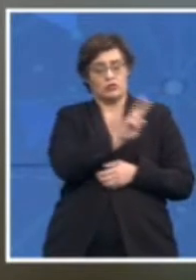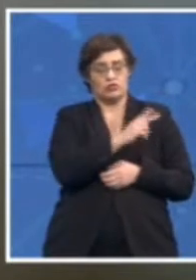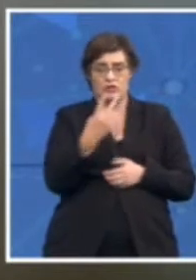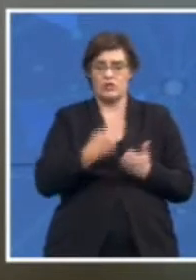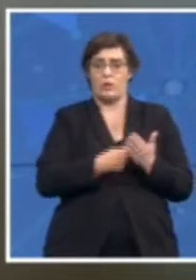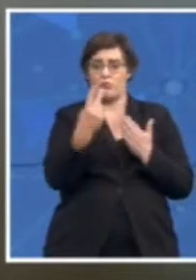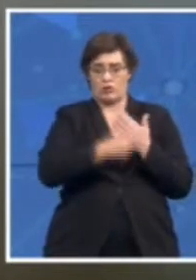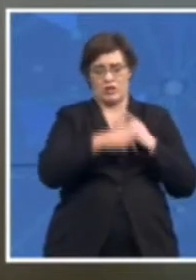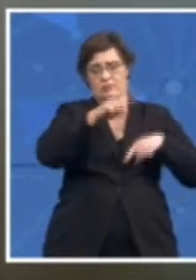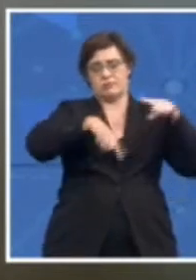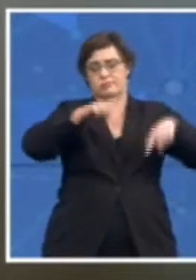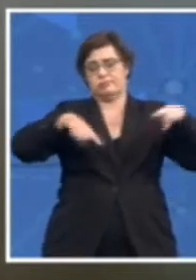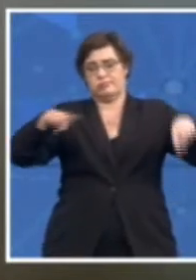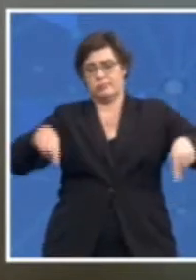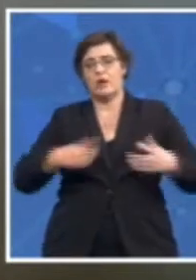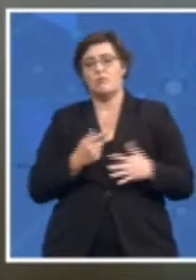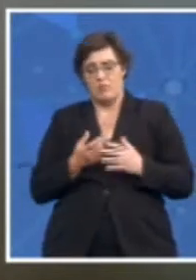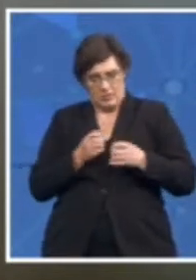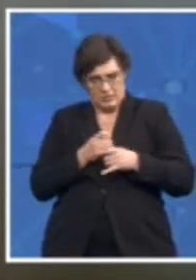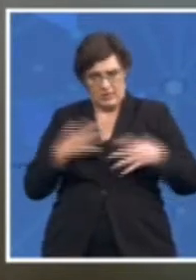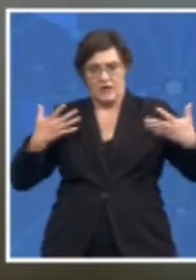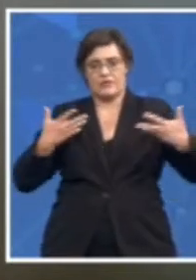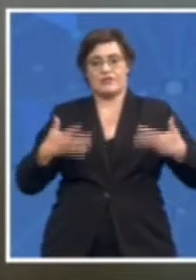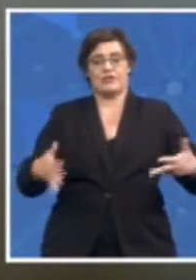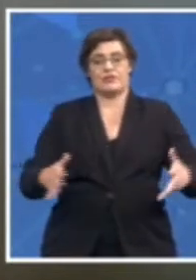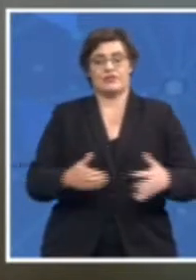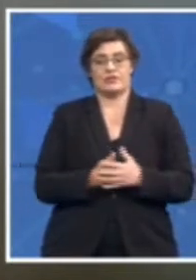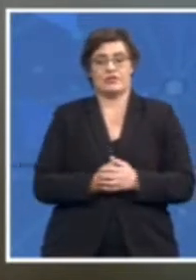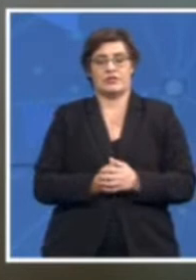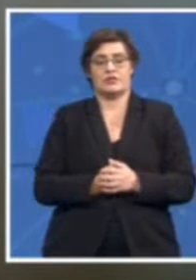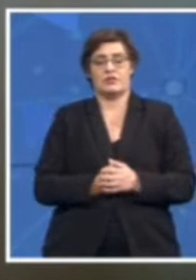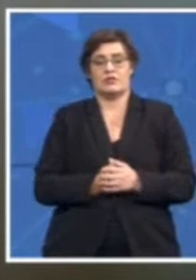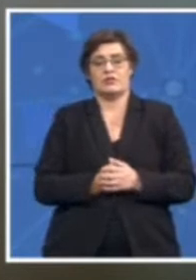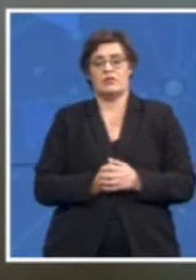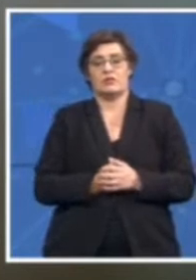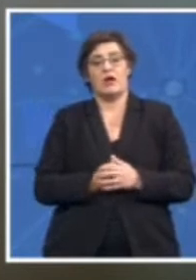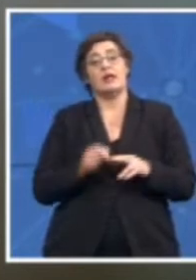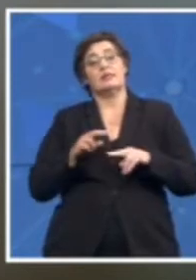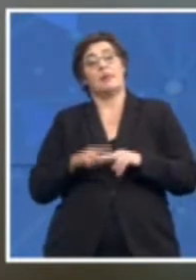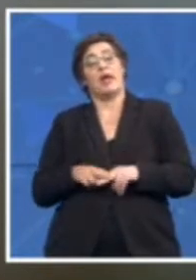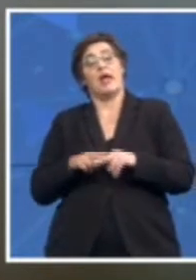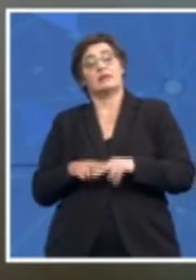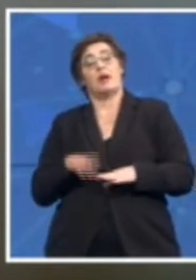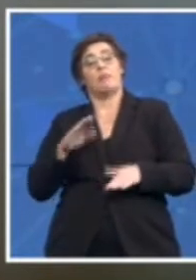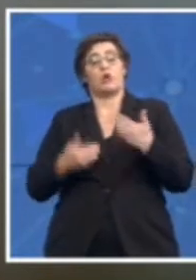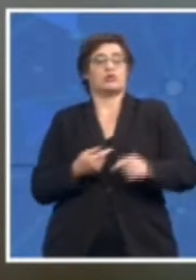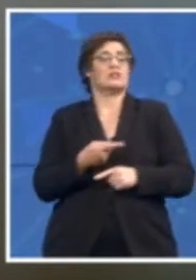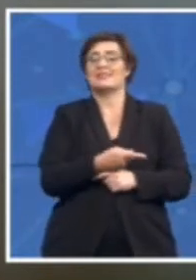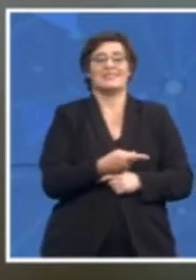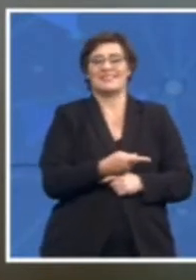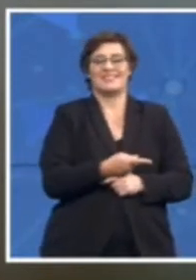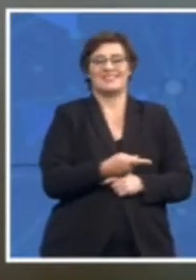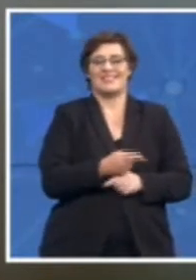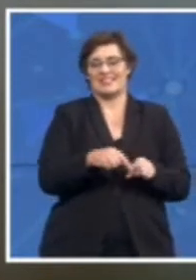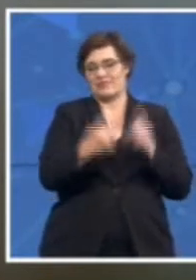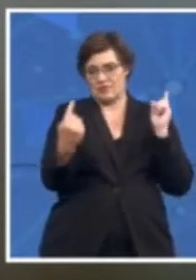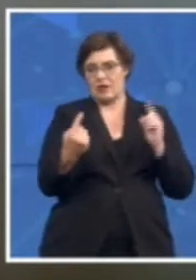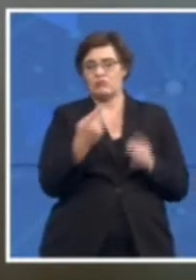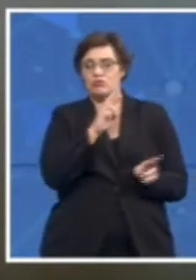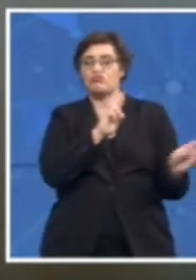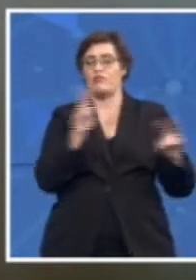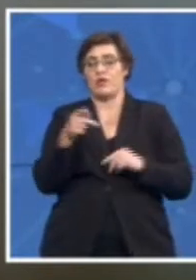commenced, and this is not dependent on the process that I've just referred to, and the amounts